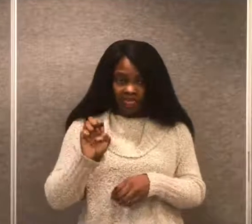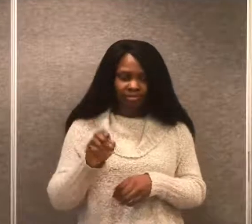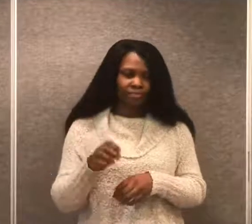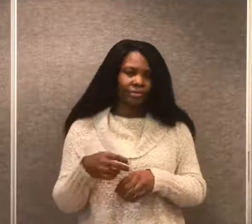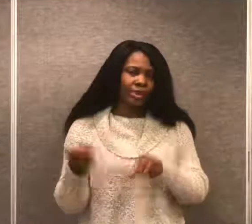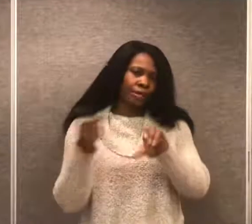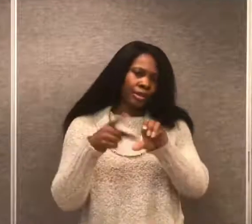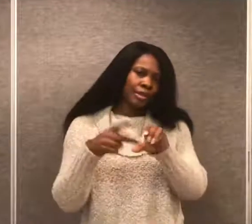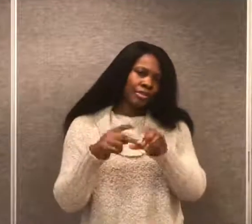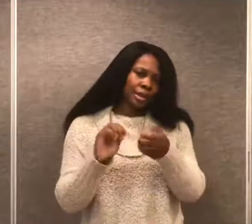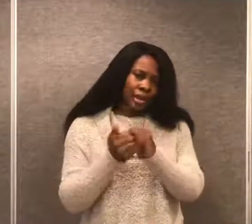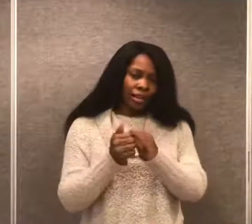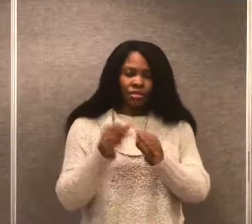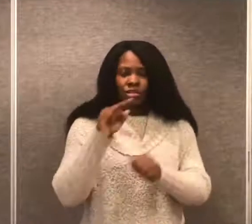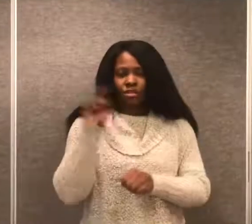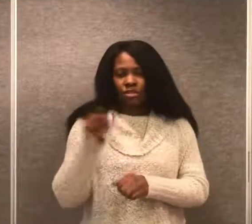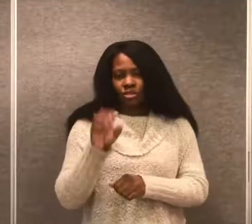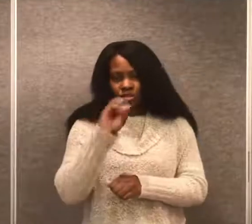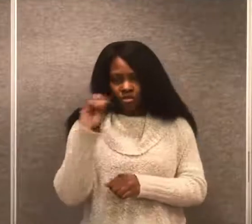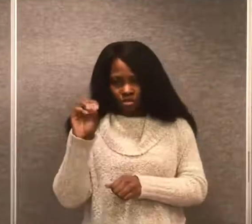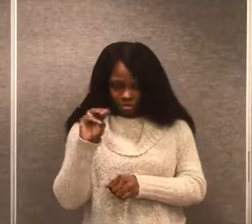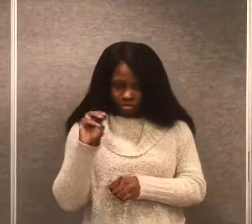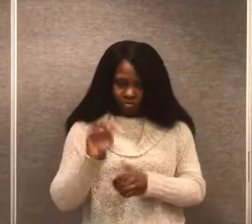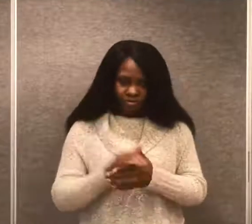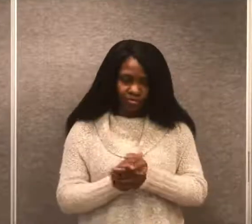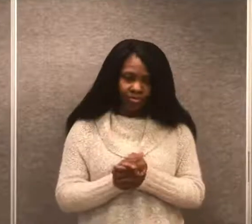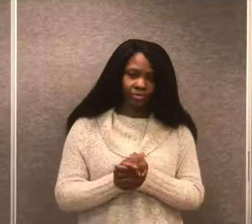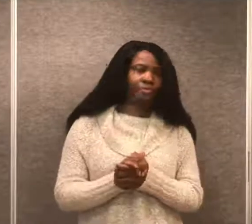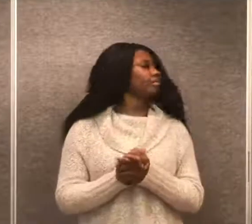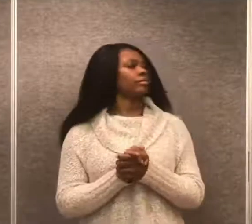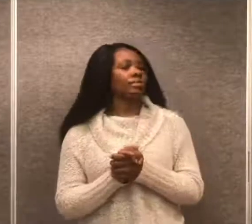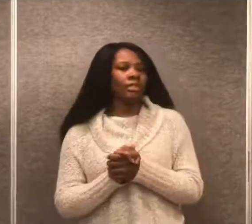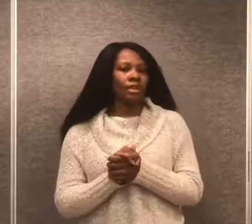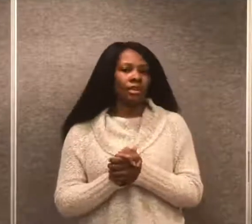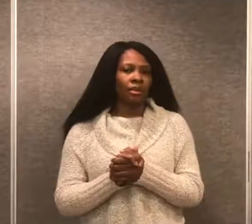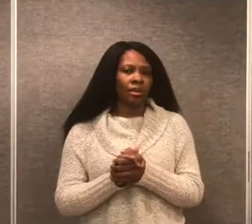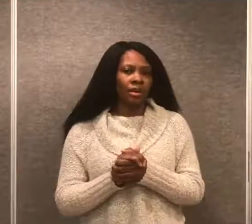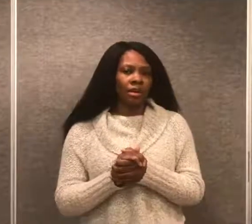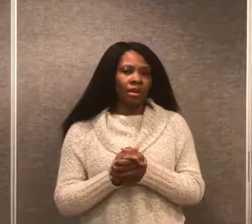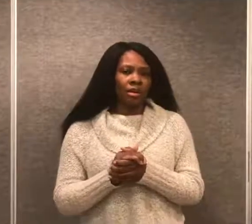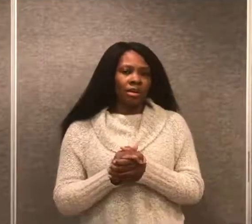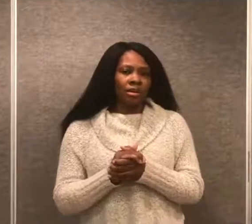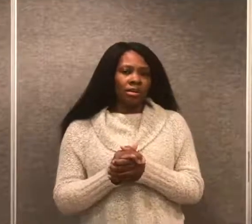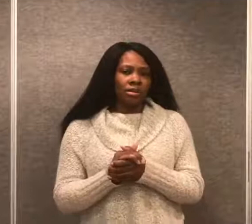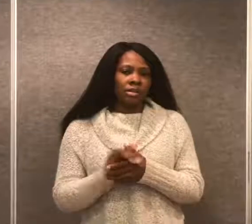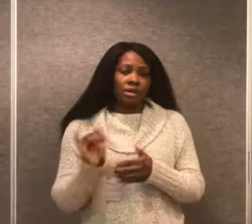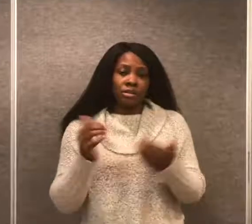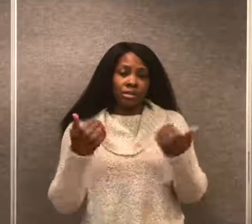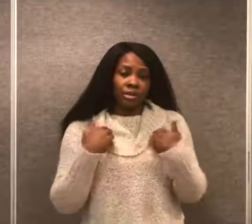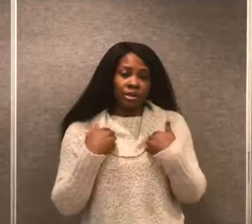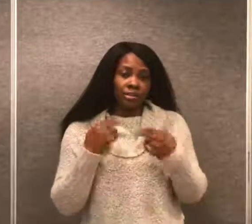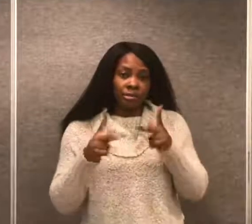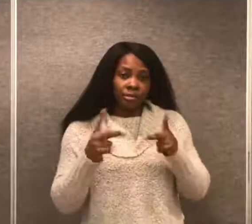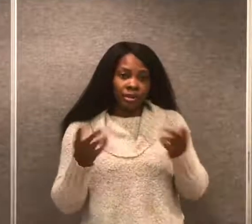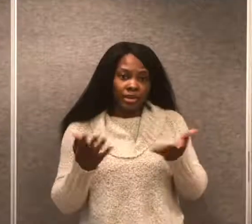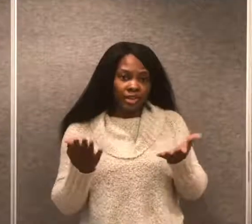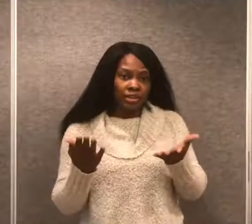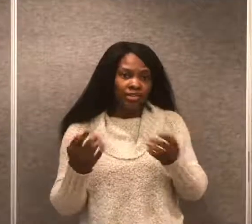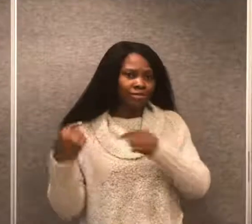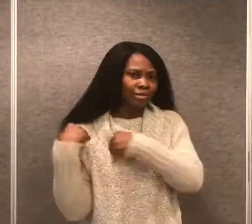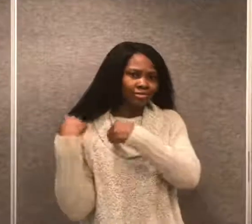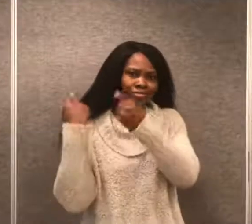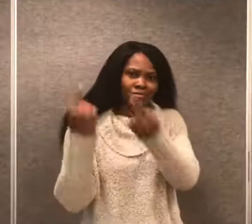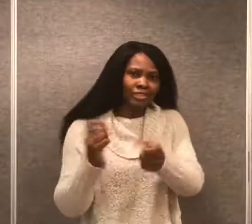also have with us that really have been in the forefront of this COVID-19 here in the city of East Orange for